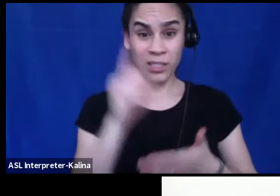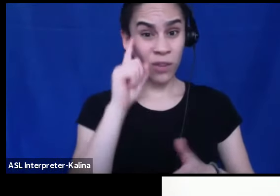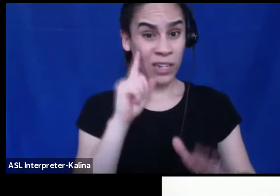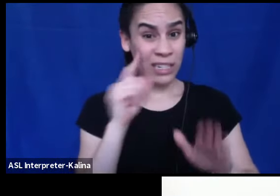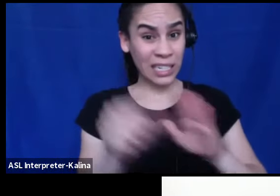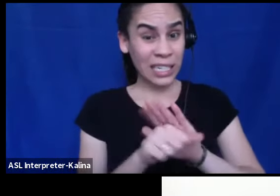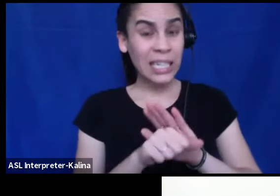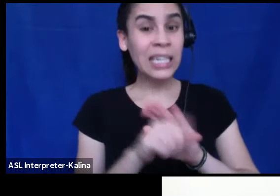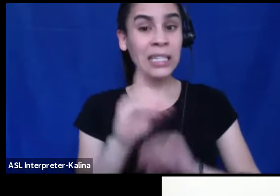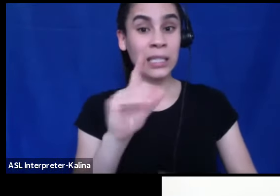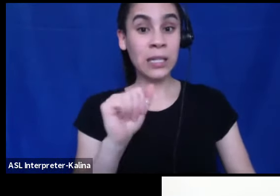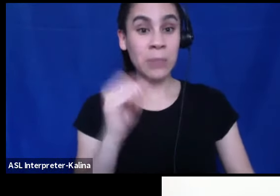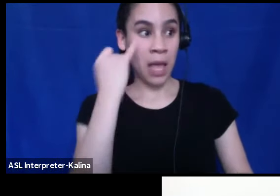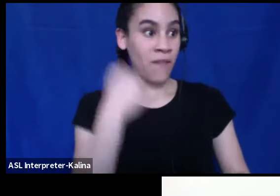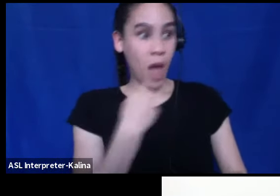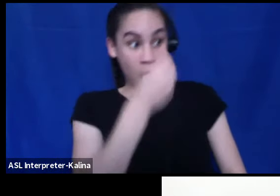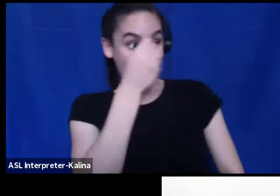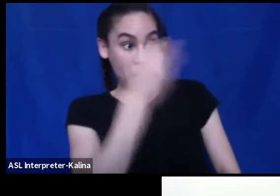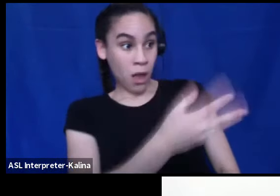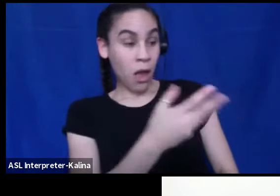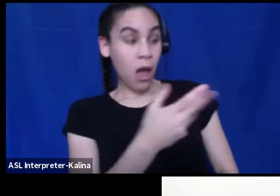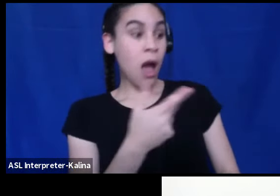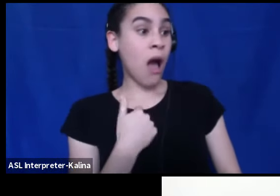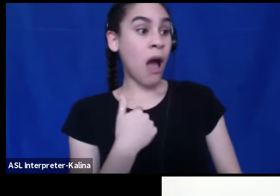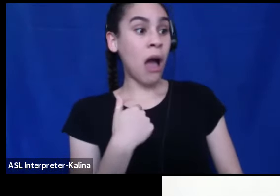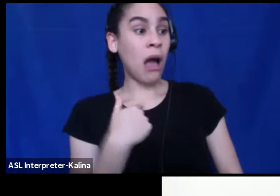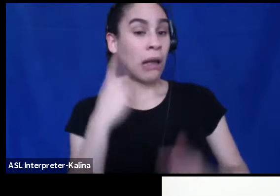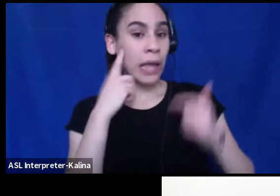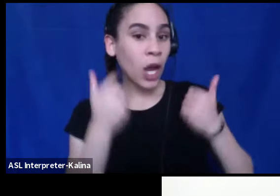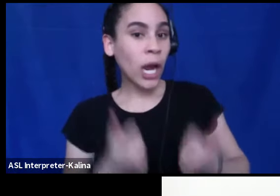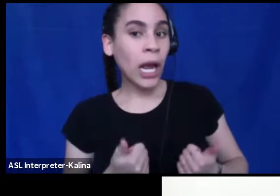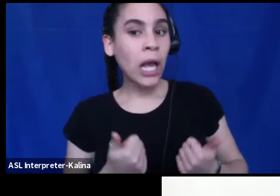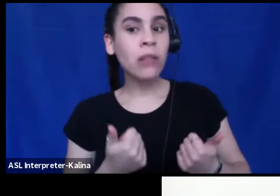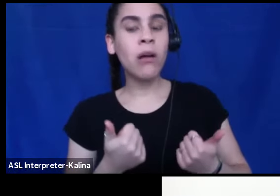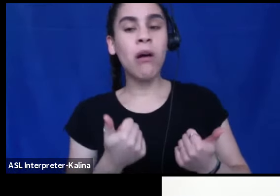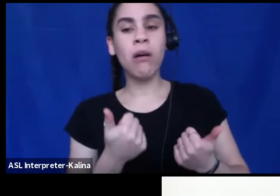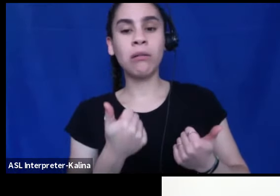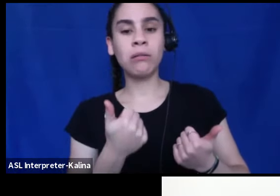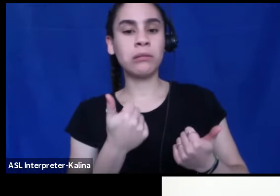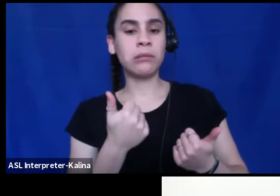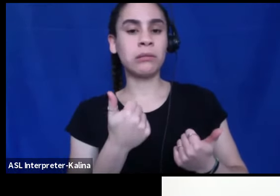didn't tell you I had hearing loss or wore hearing aid, you wouldn't know I had hearing loss.